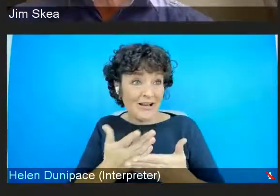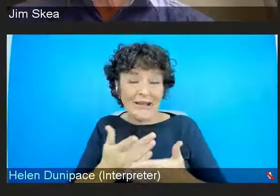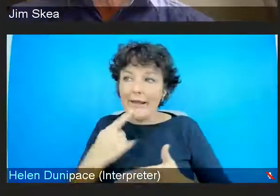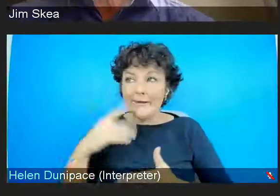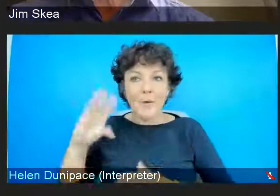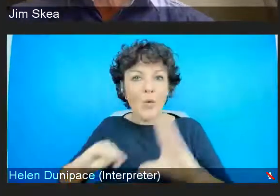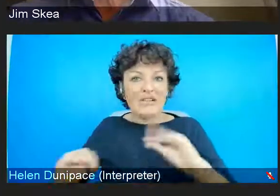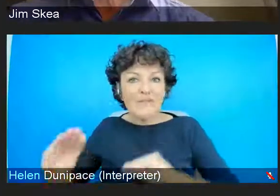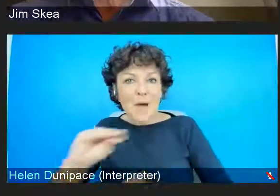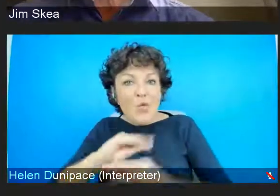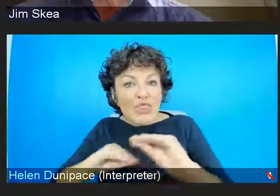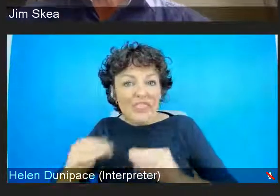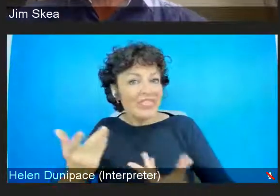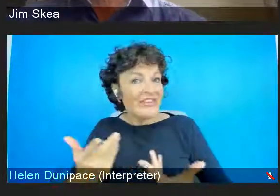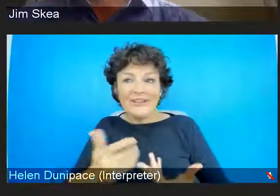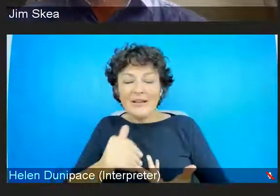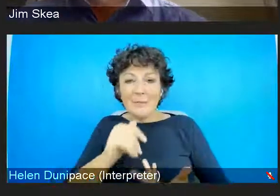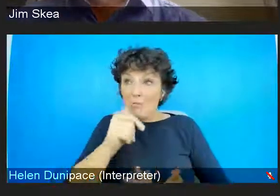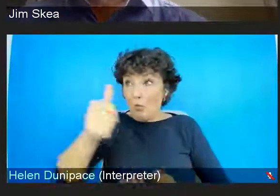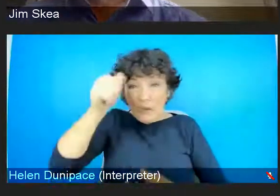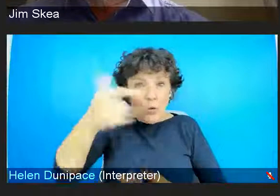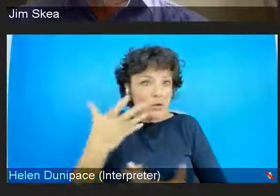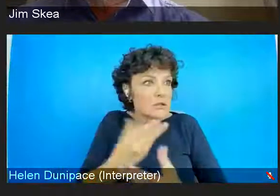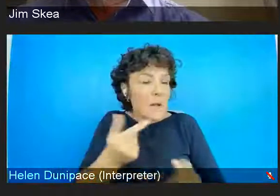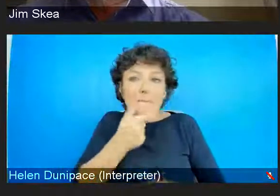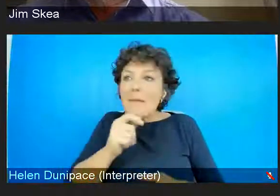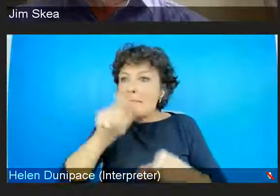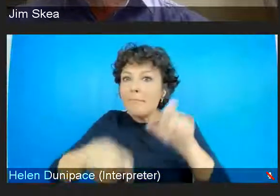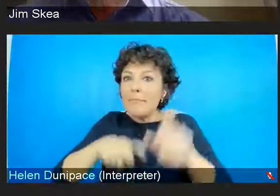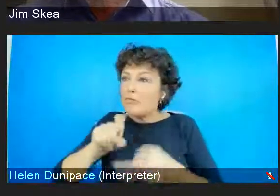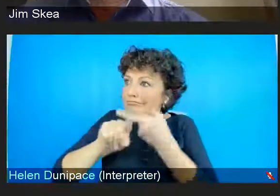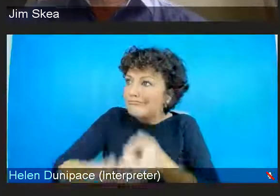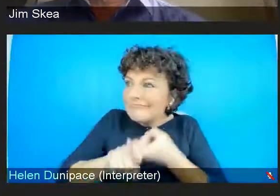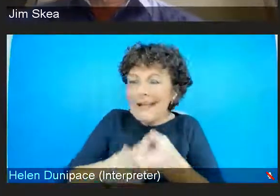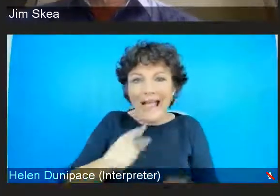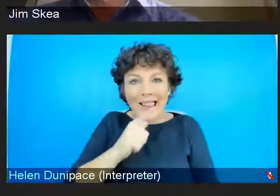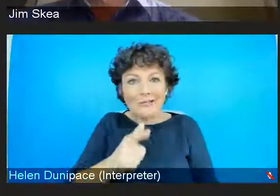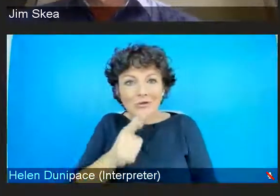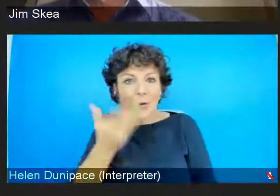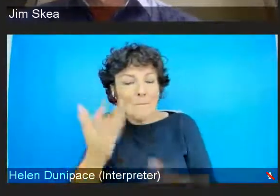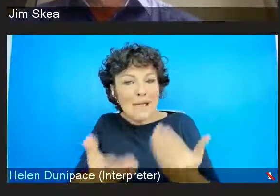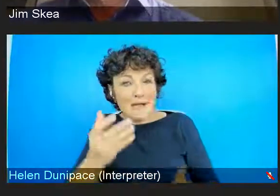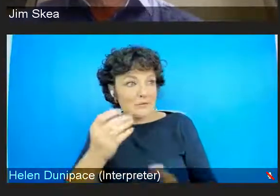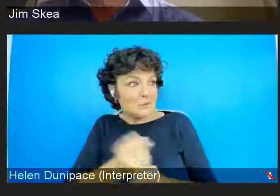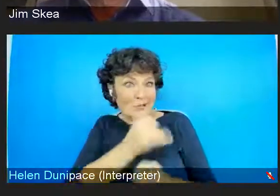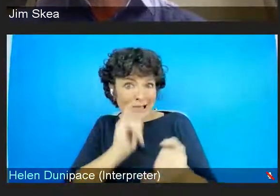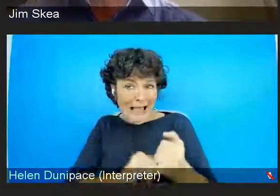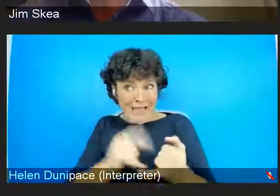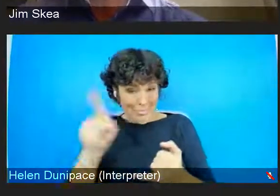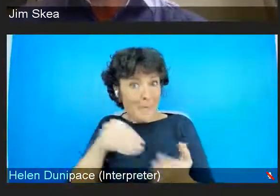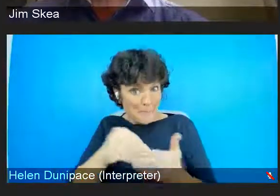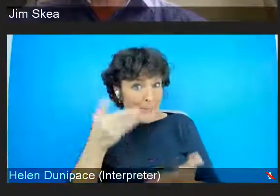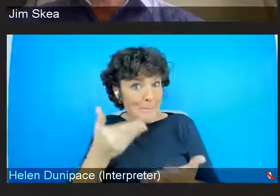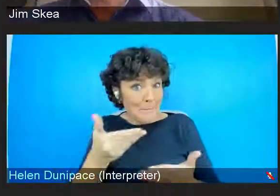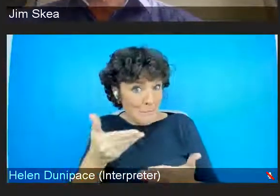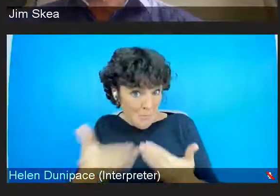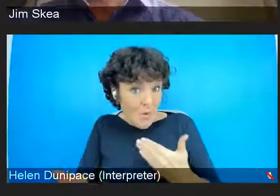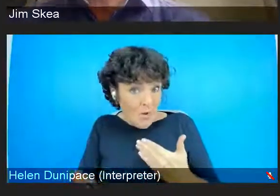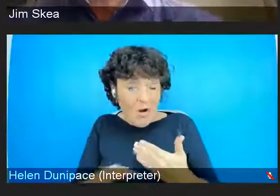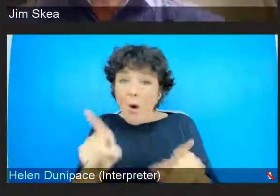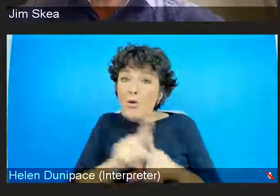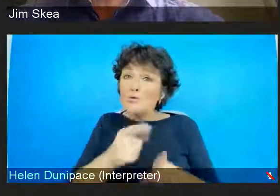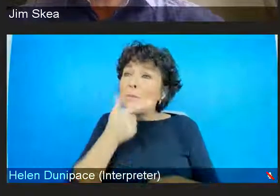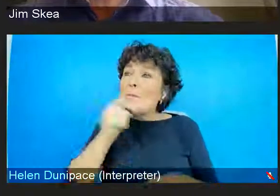on electricity rather than gas for heating are paying more at the moment. We're concerned about people in rural communities and the